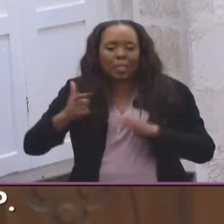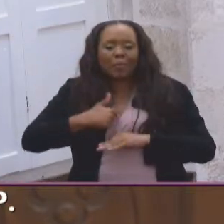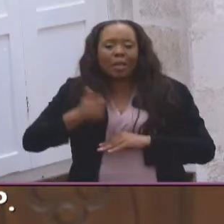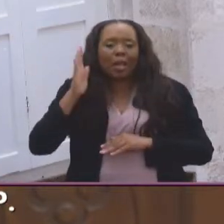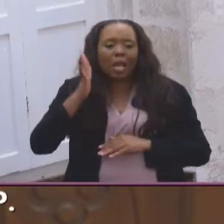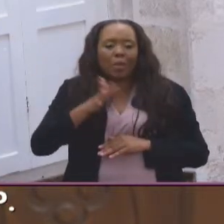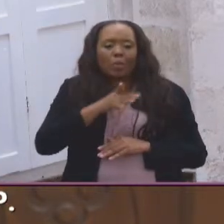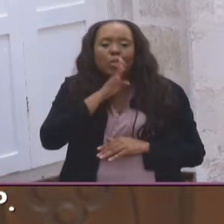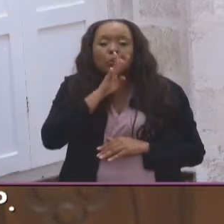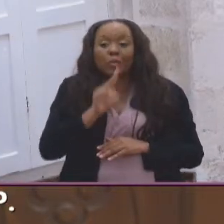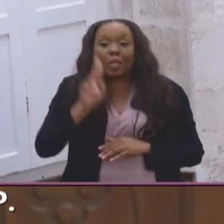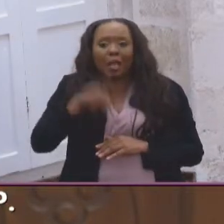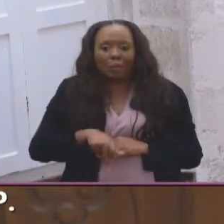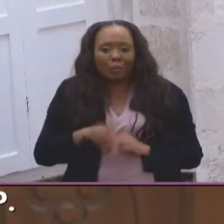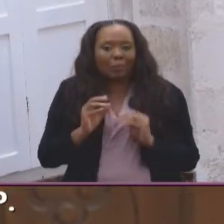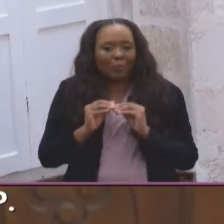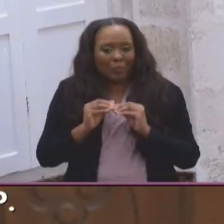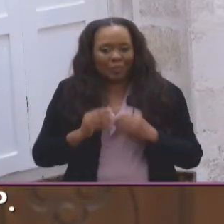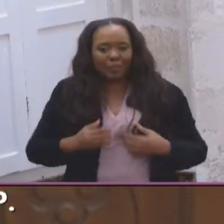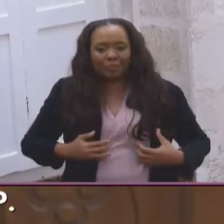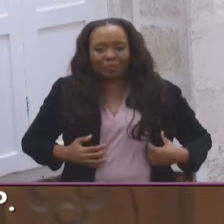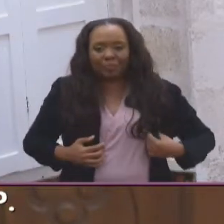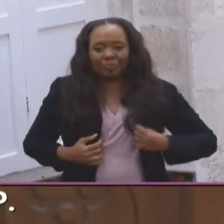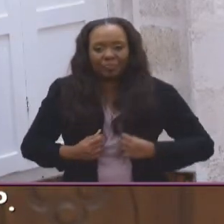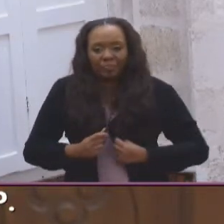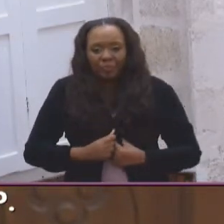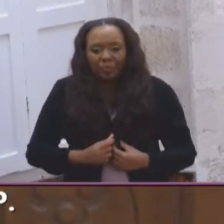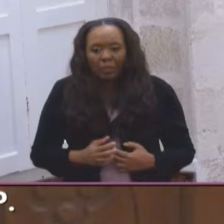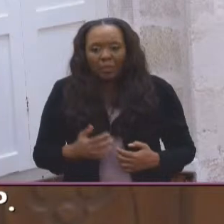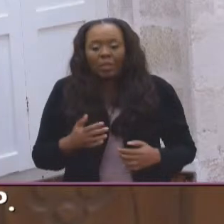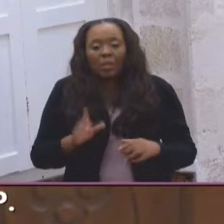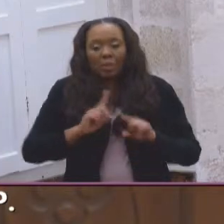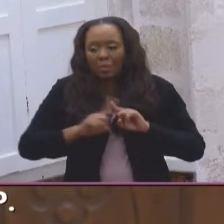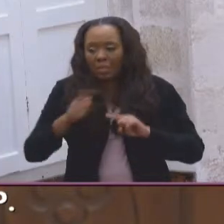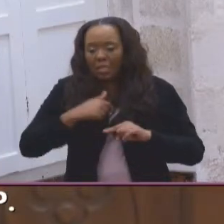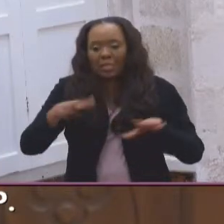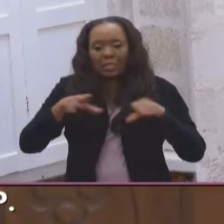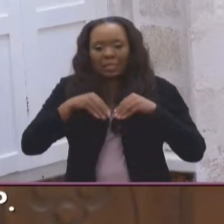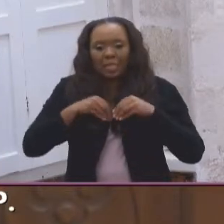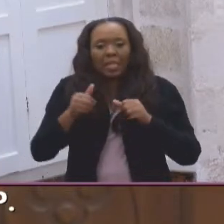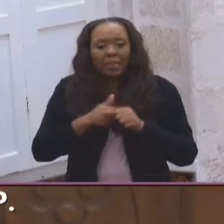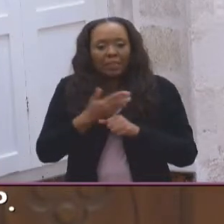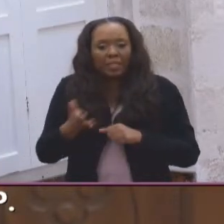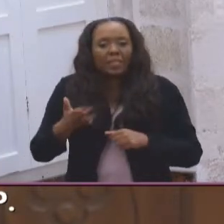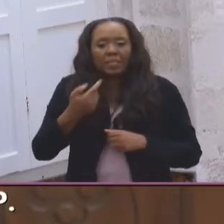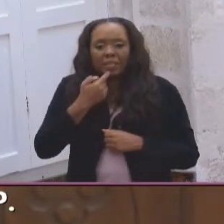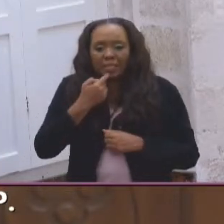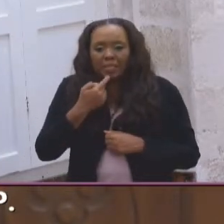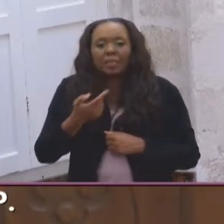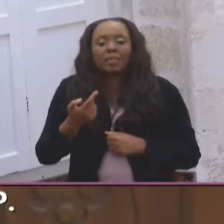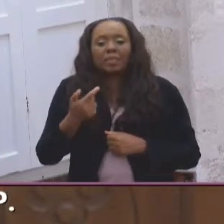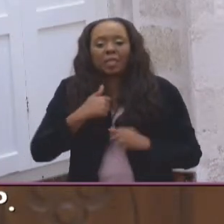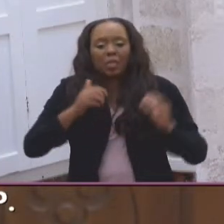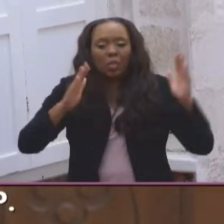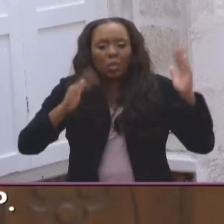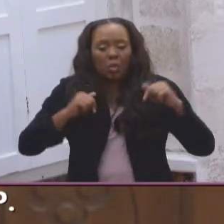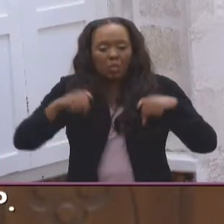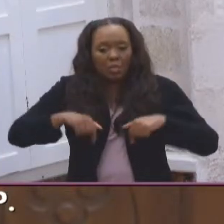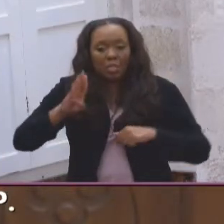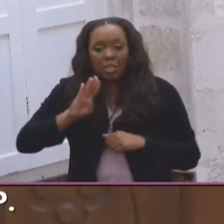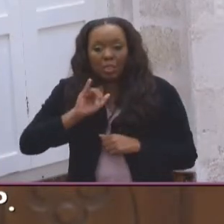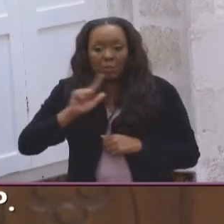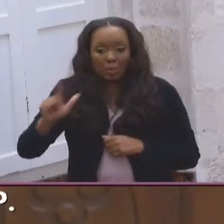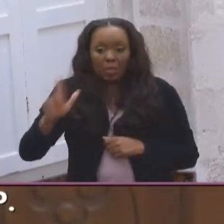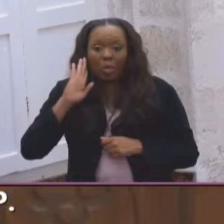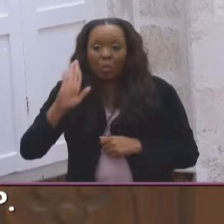But I accept everything that's been said, and certainly I hope that this bill will work in the best interest